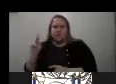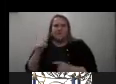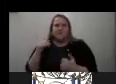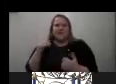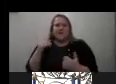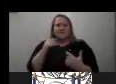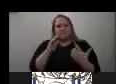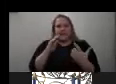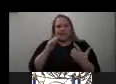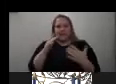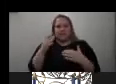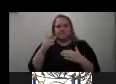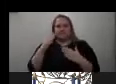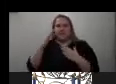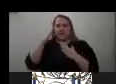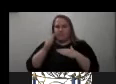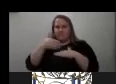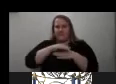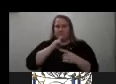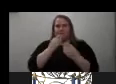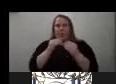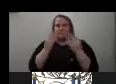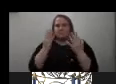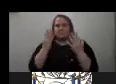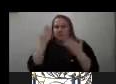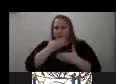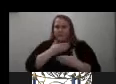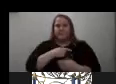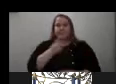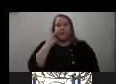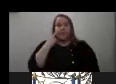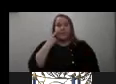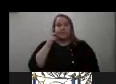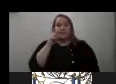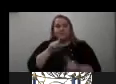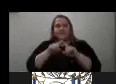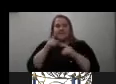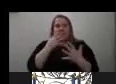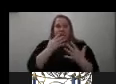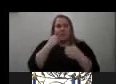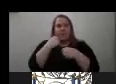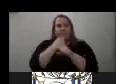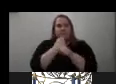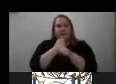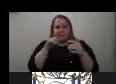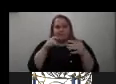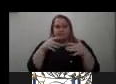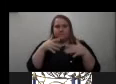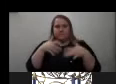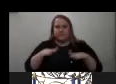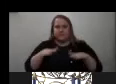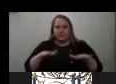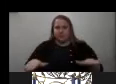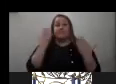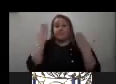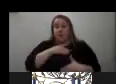shade on the top layer, but you can see in the bottom left corner the different colors that we used to make up the skirt. The dark green's